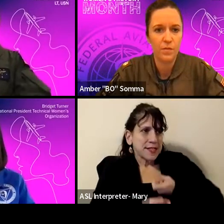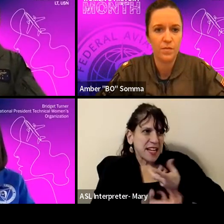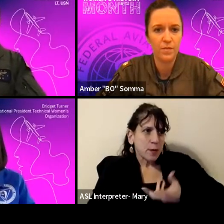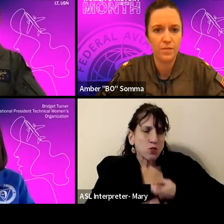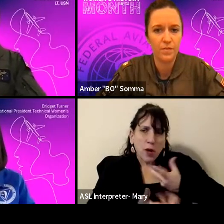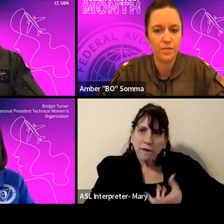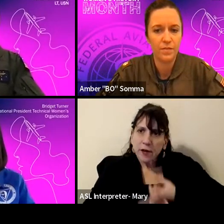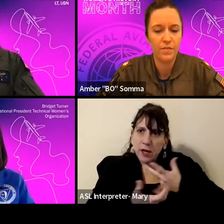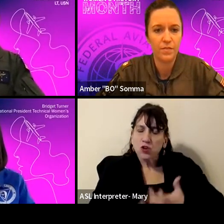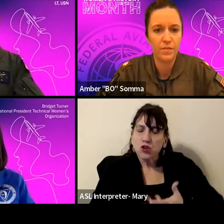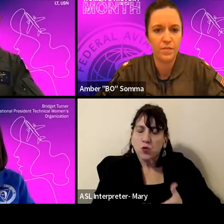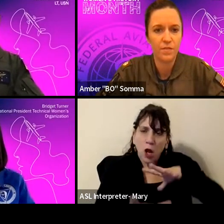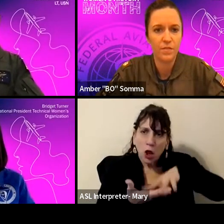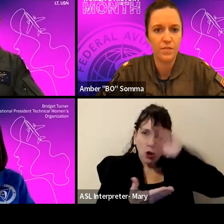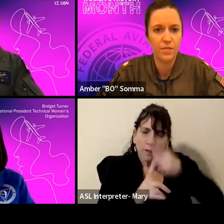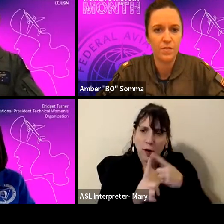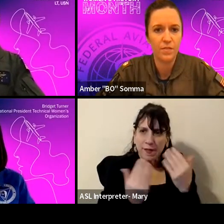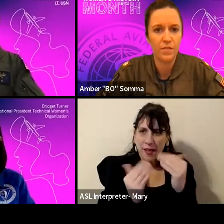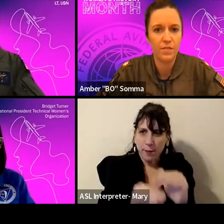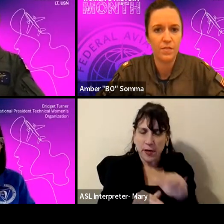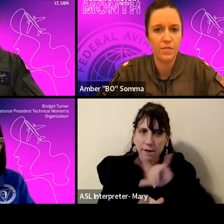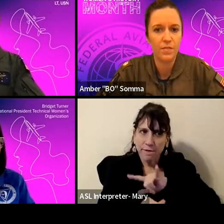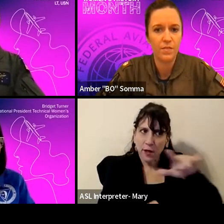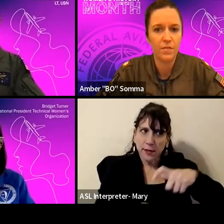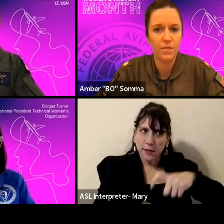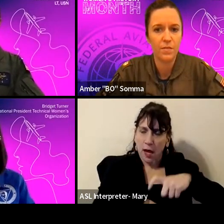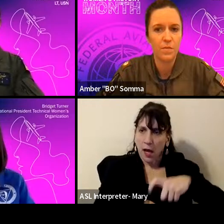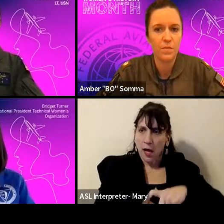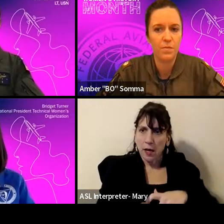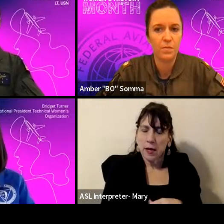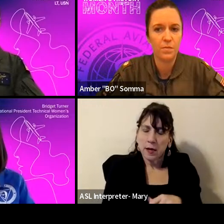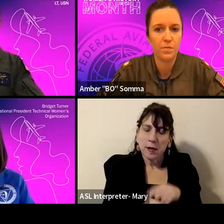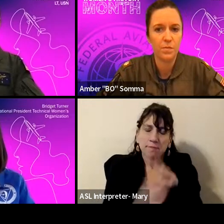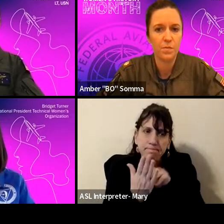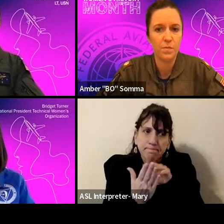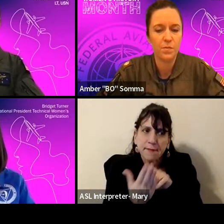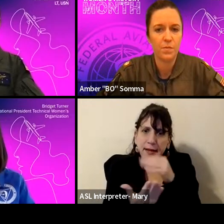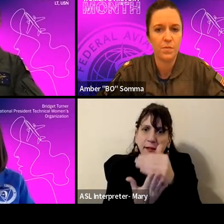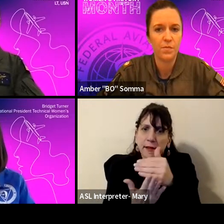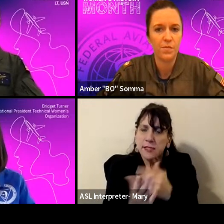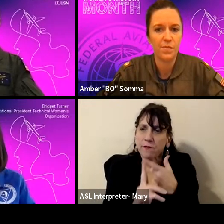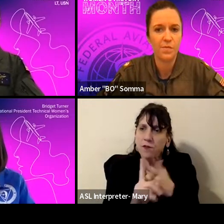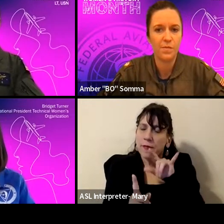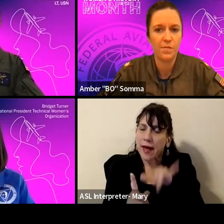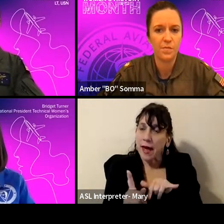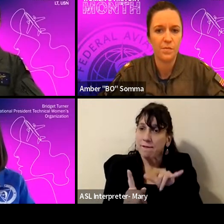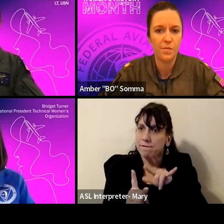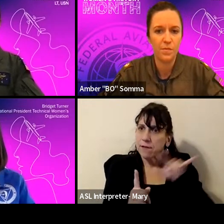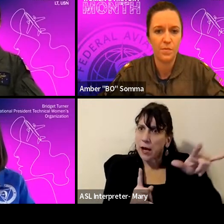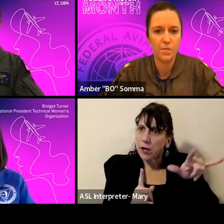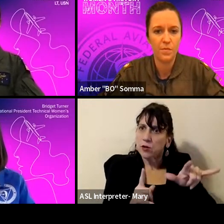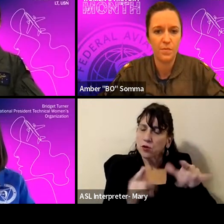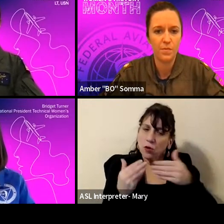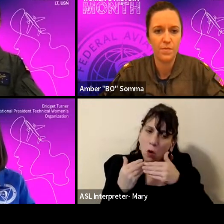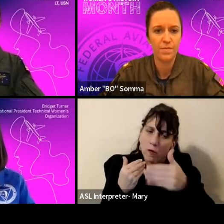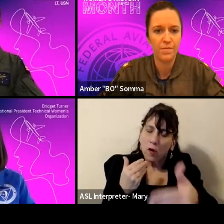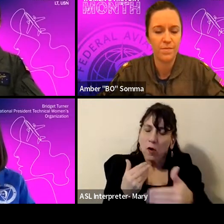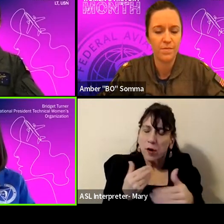time you do get and just take all the lessons that you learn from that flight to move forward and do better the next